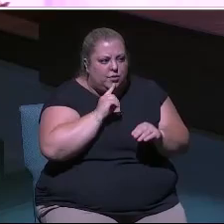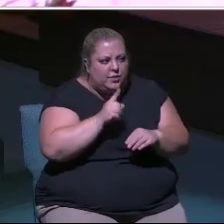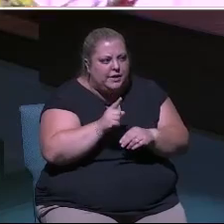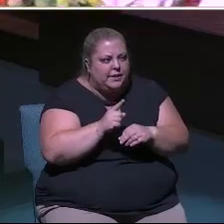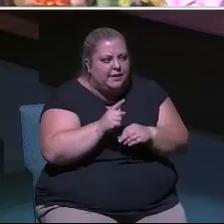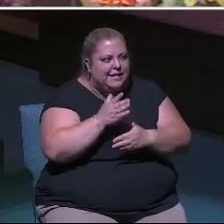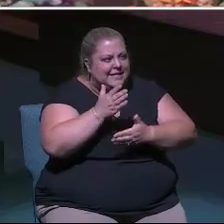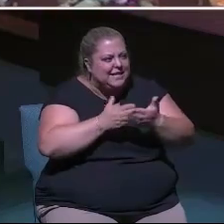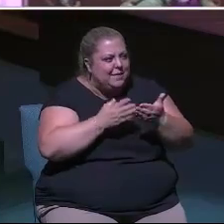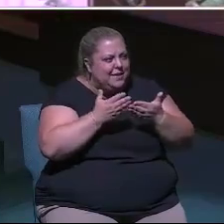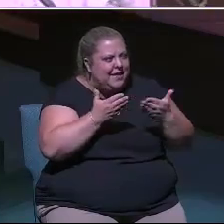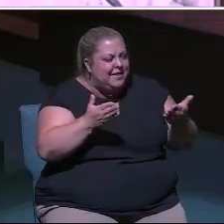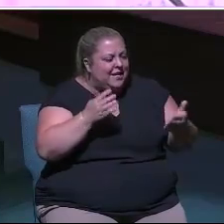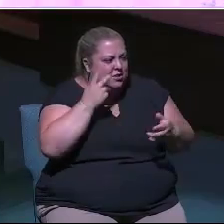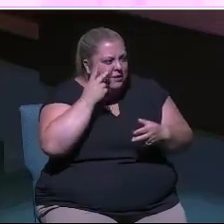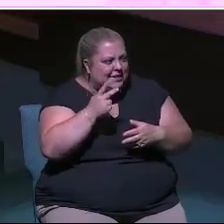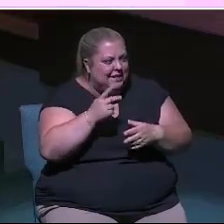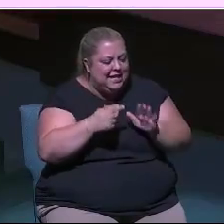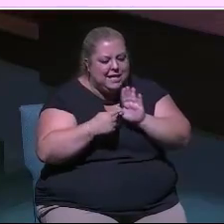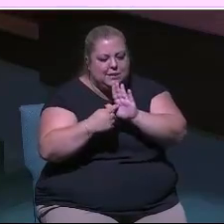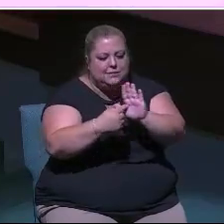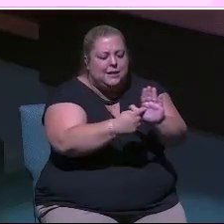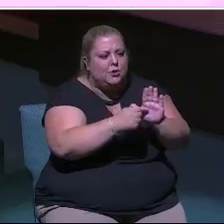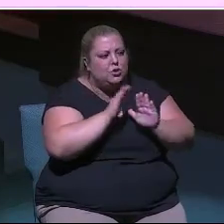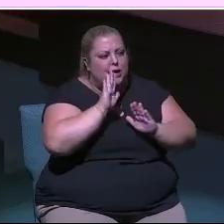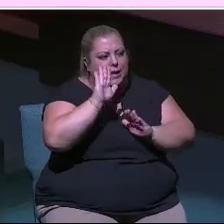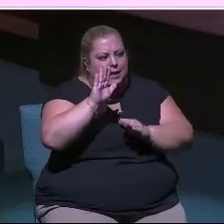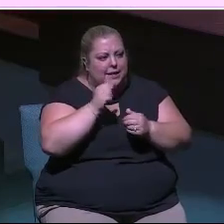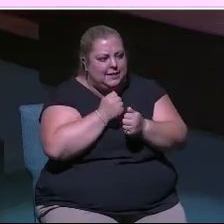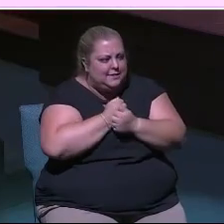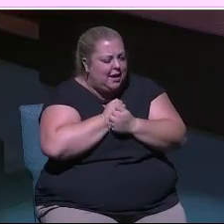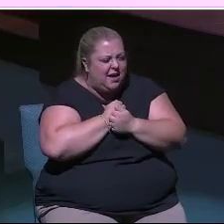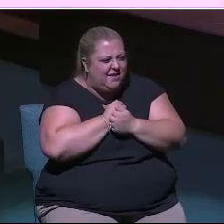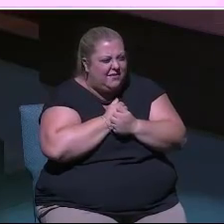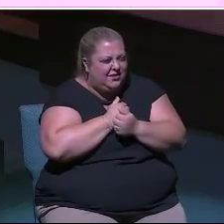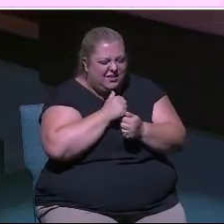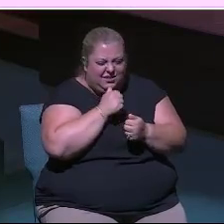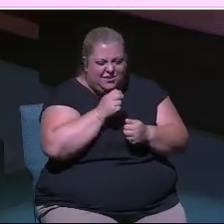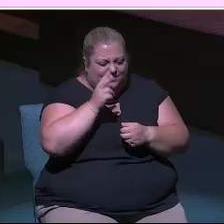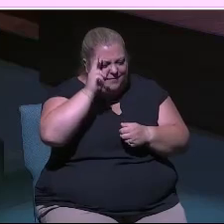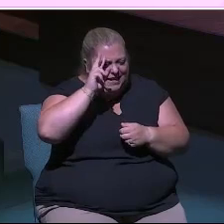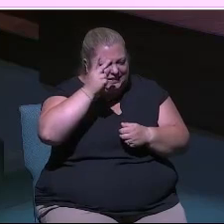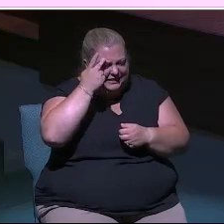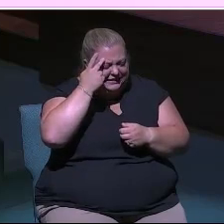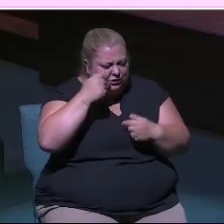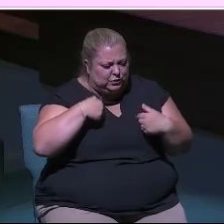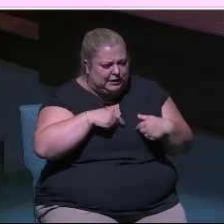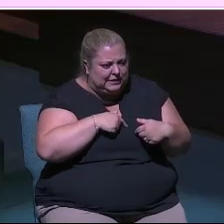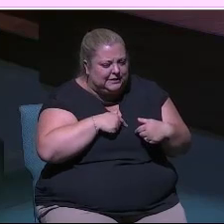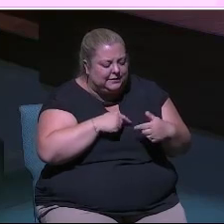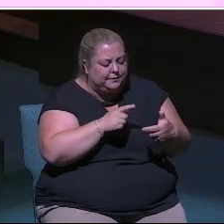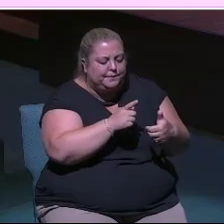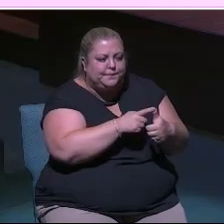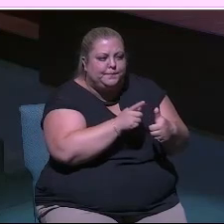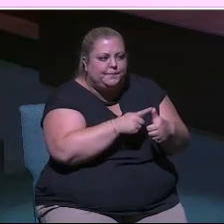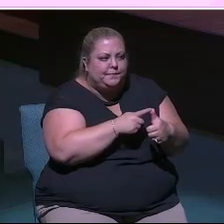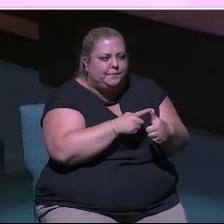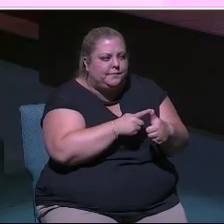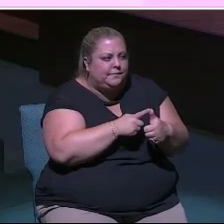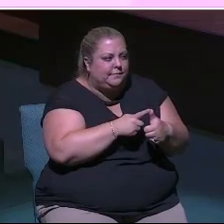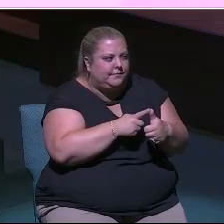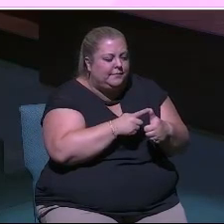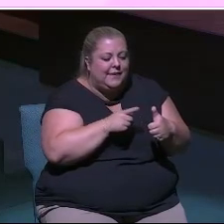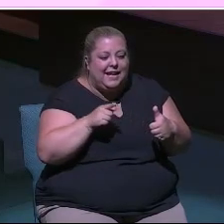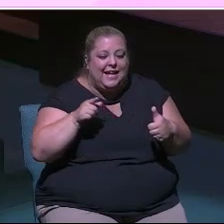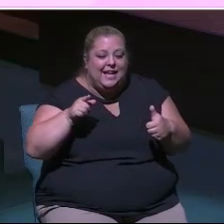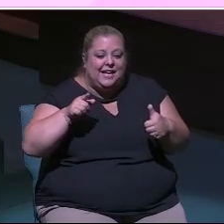see that demonstrate his love really probably don't make a whole lot of sense to us. Number one, he